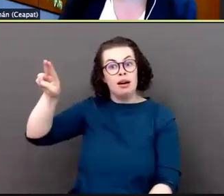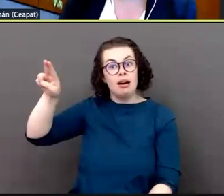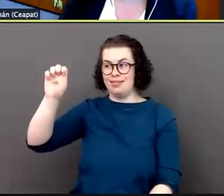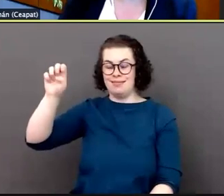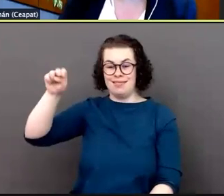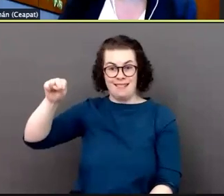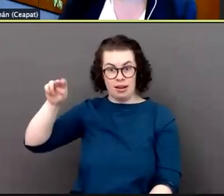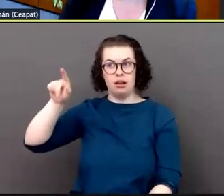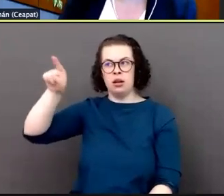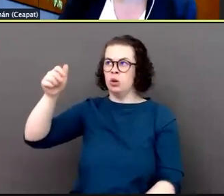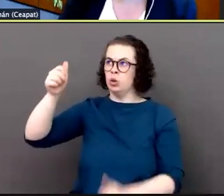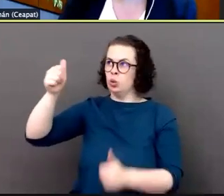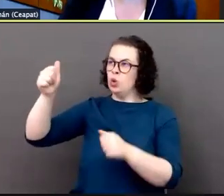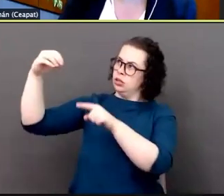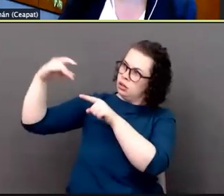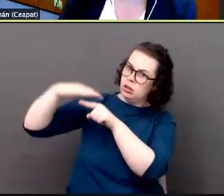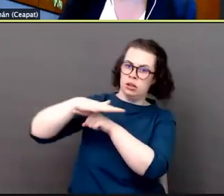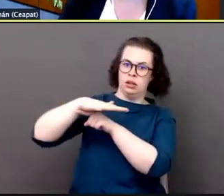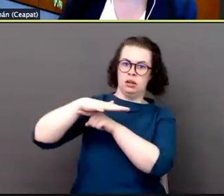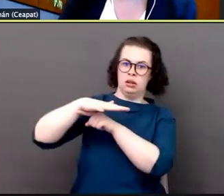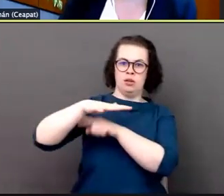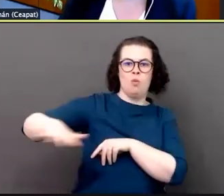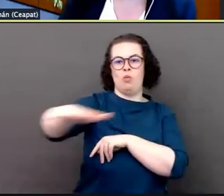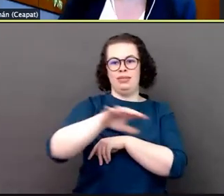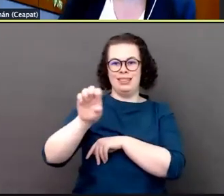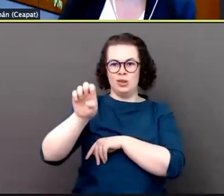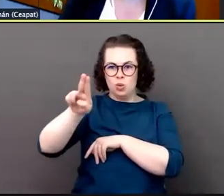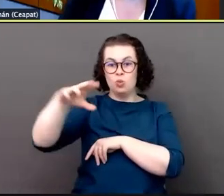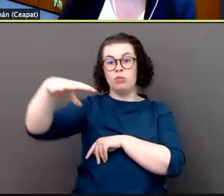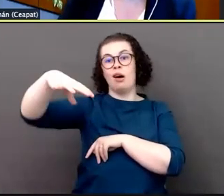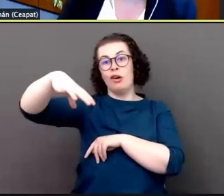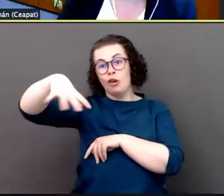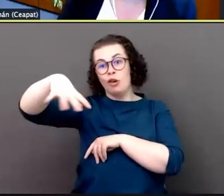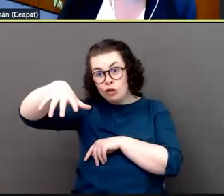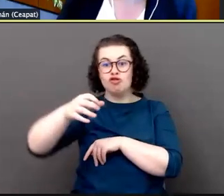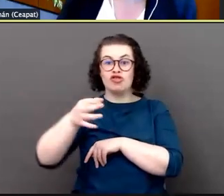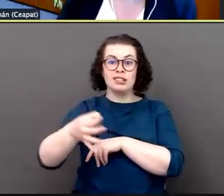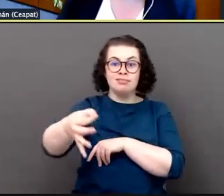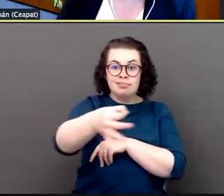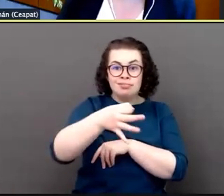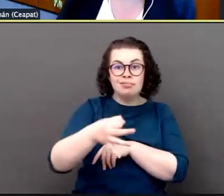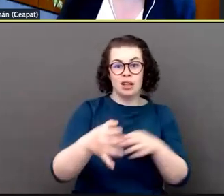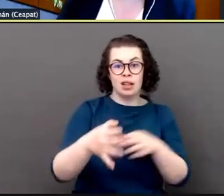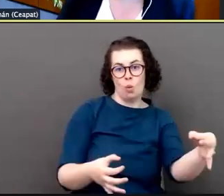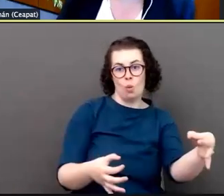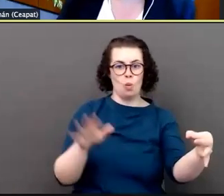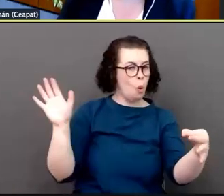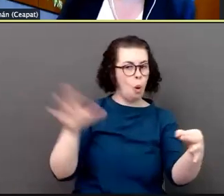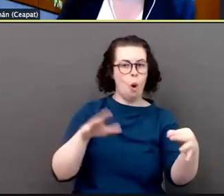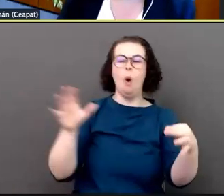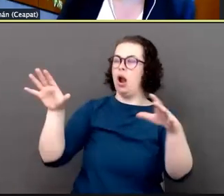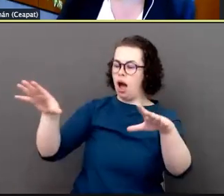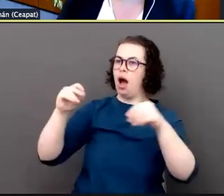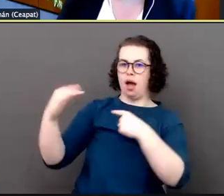municipal. In practice, there are more than 20. The application of this